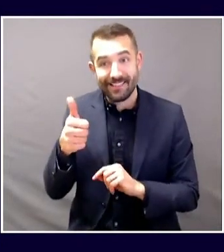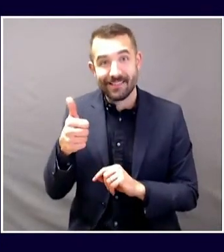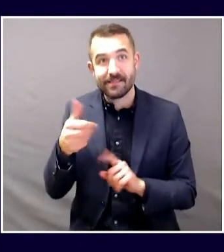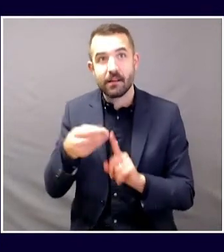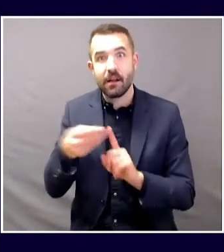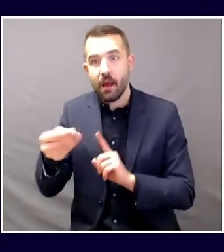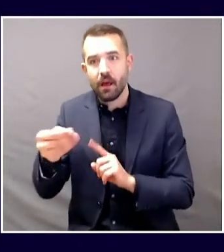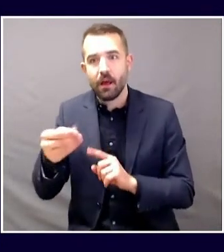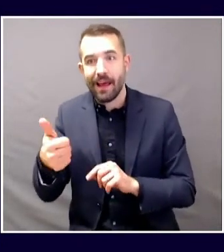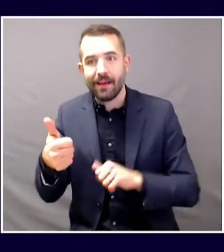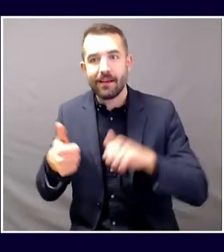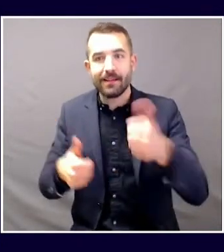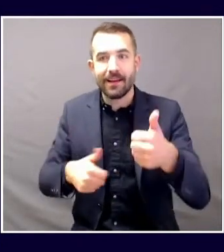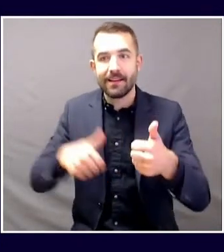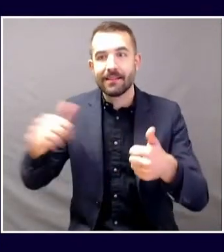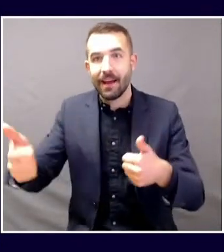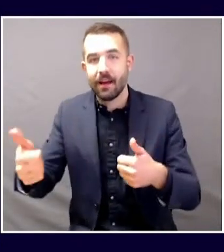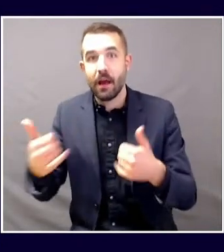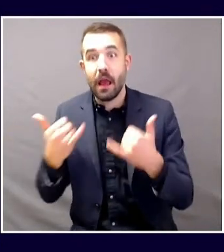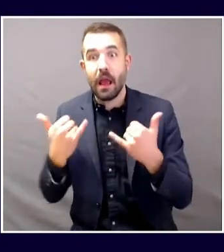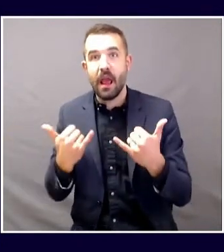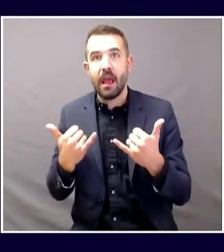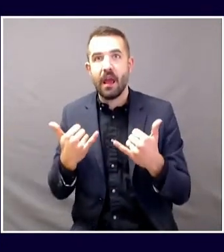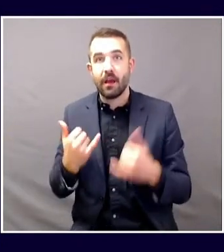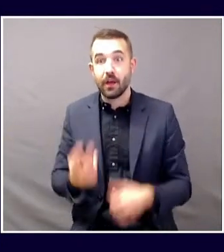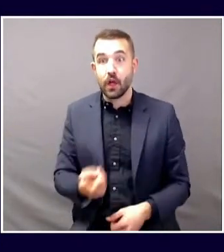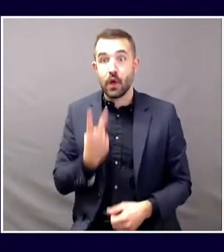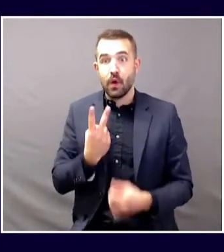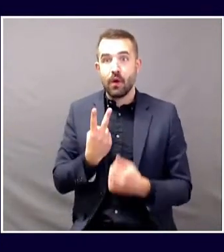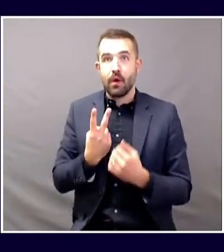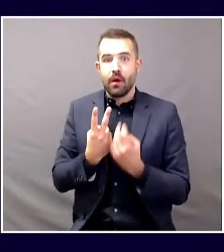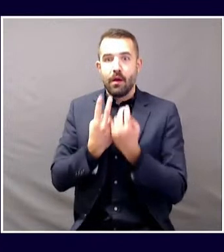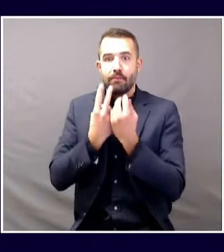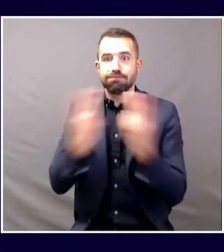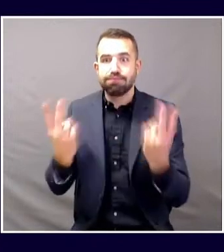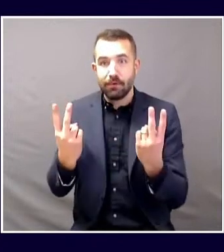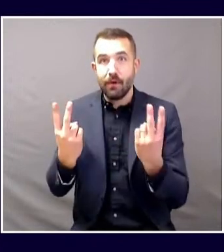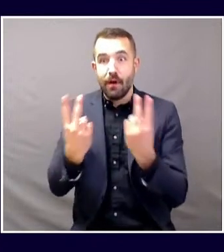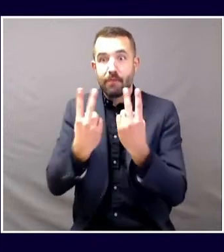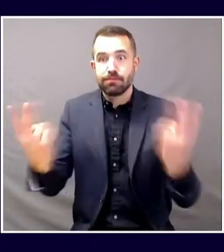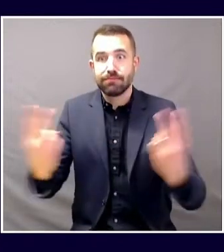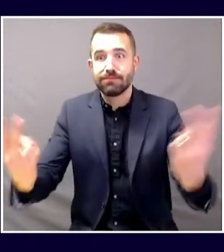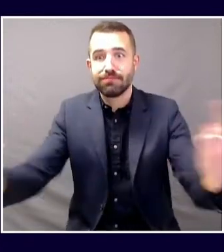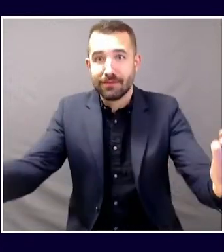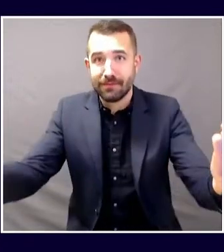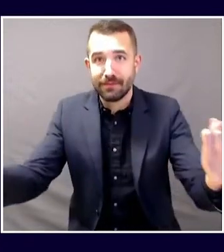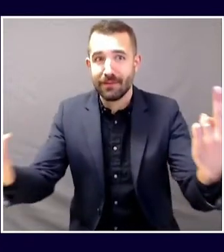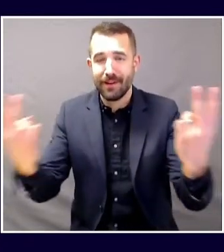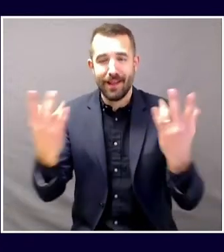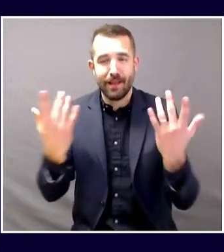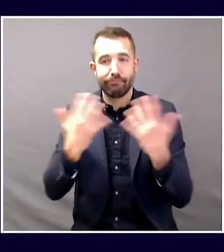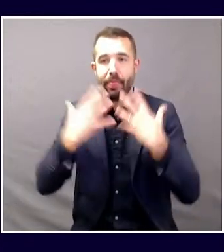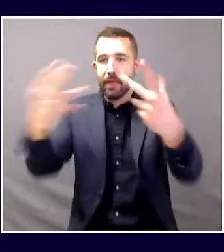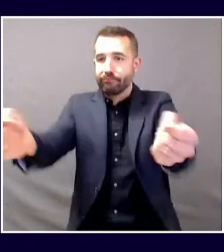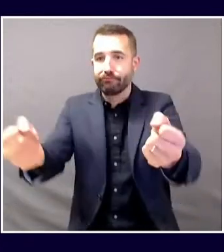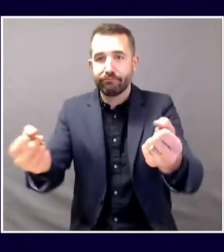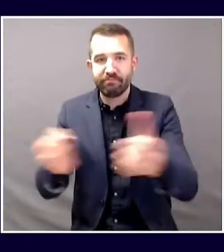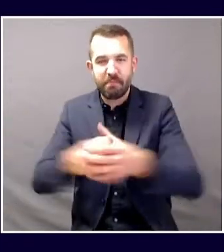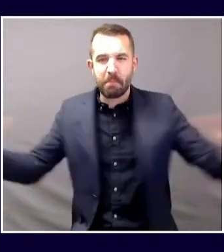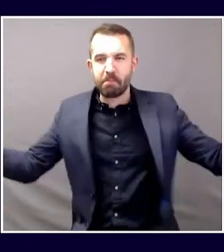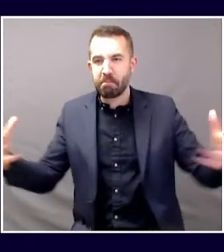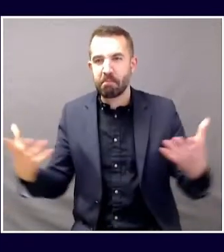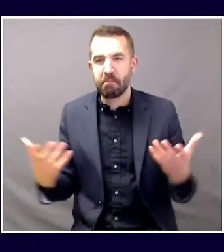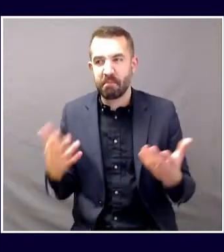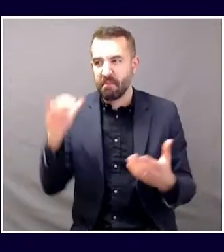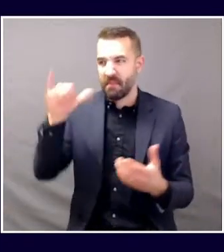the growth curve is exponential. 10 cases leads to 30 cases, leads to 90 cases, so on and so forth.